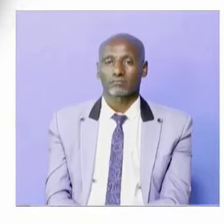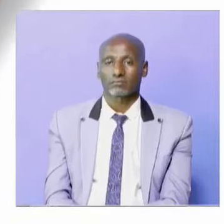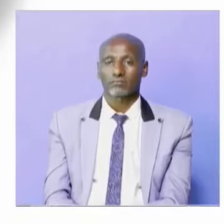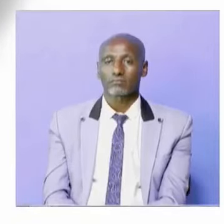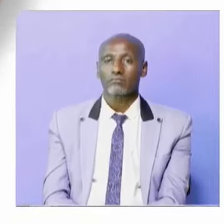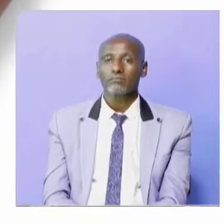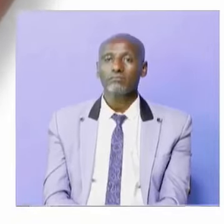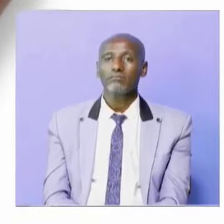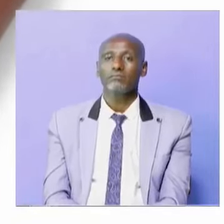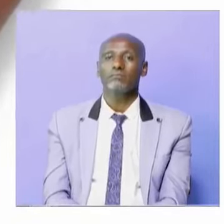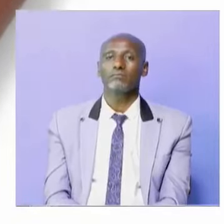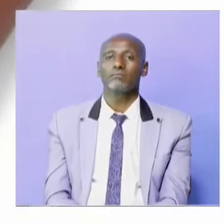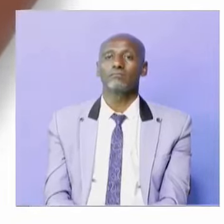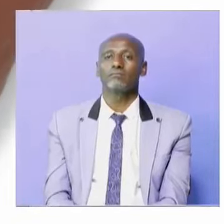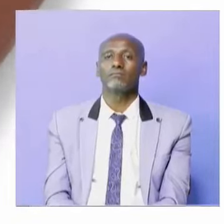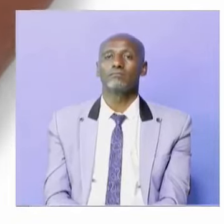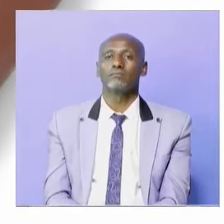Nice.